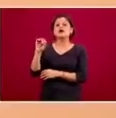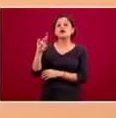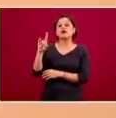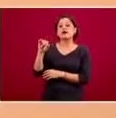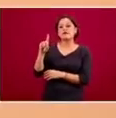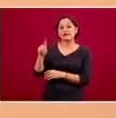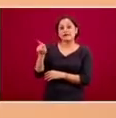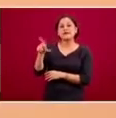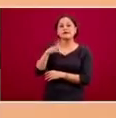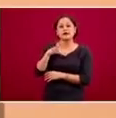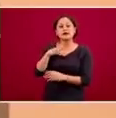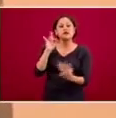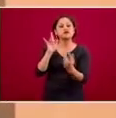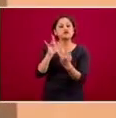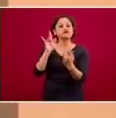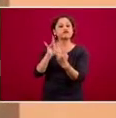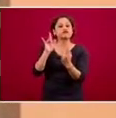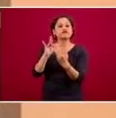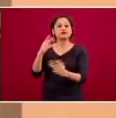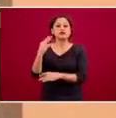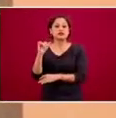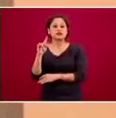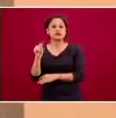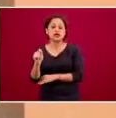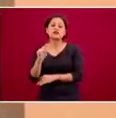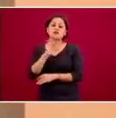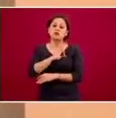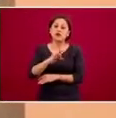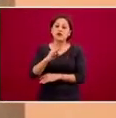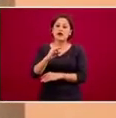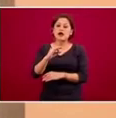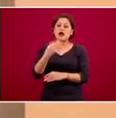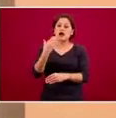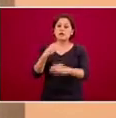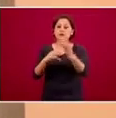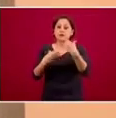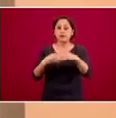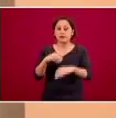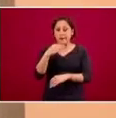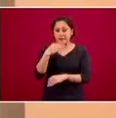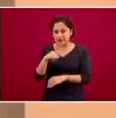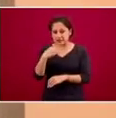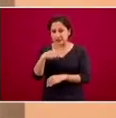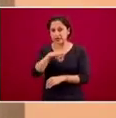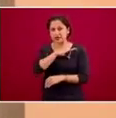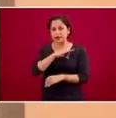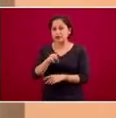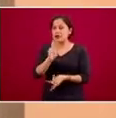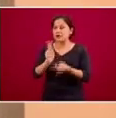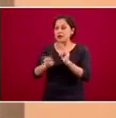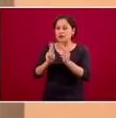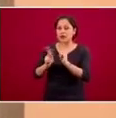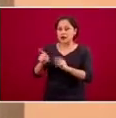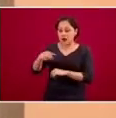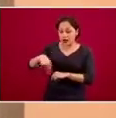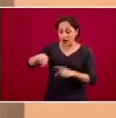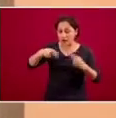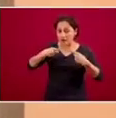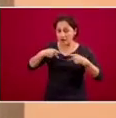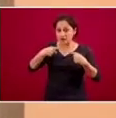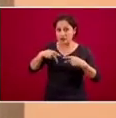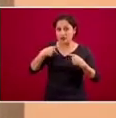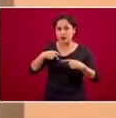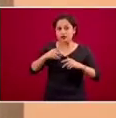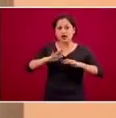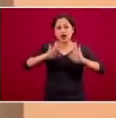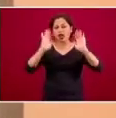medical professionals. They need to talk about what they're experiencing. They need to talk about their feelings. They're under a